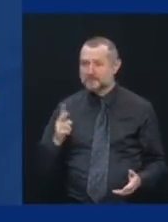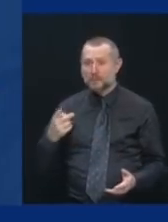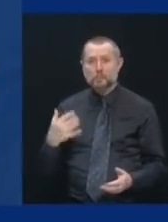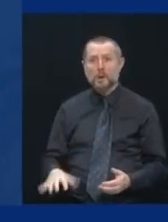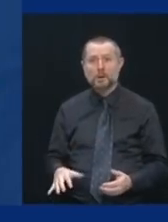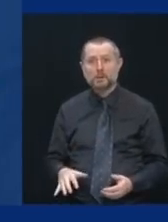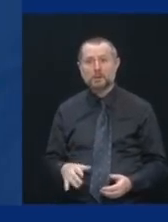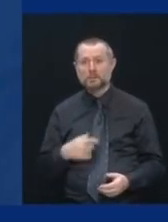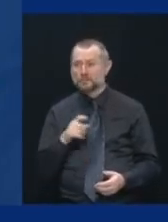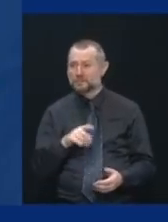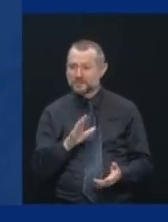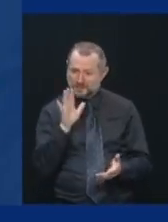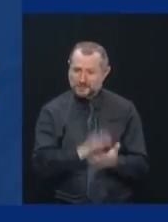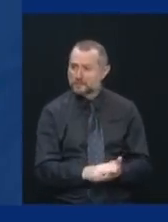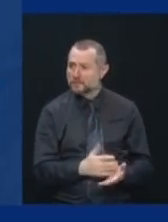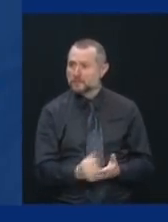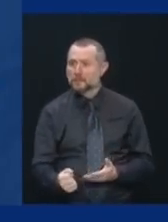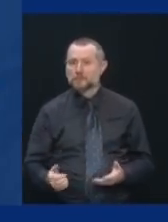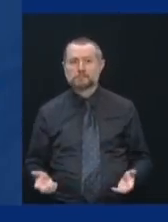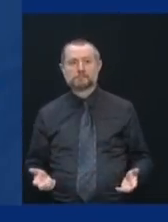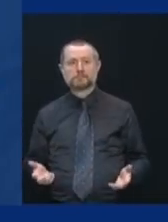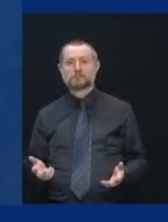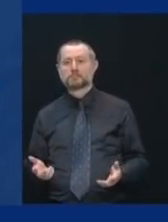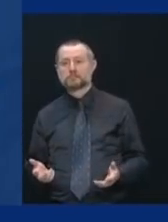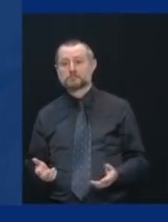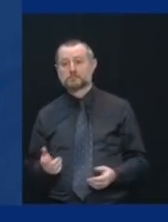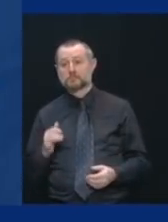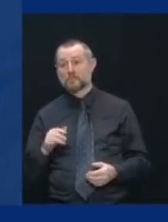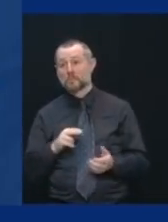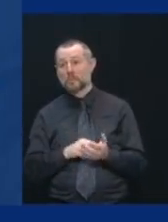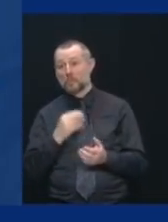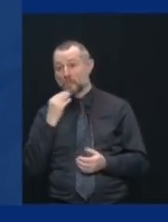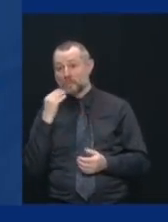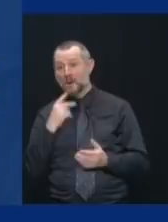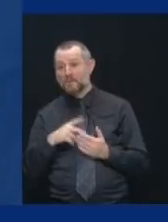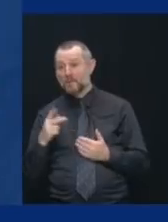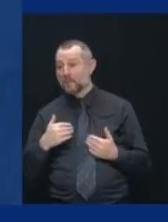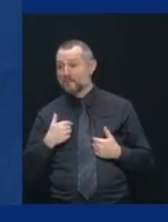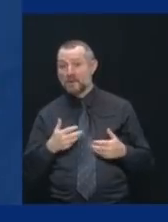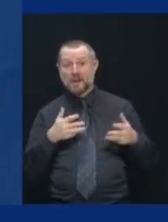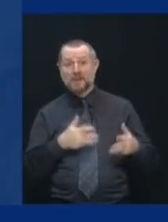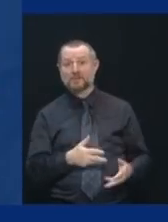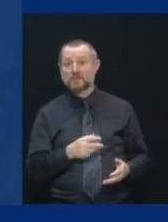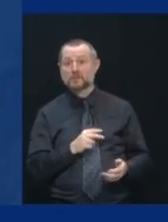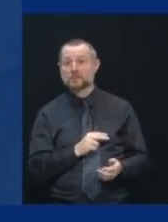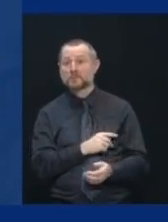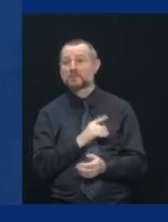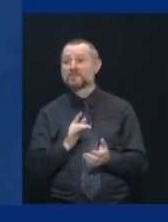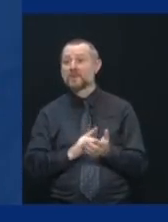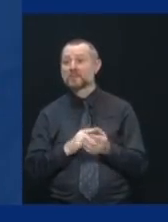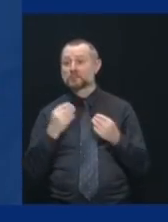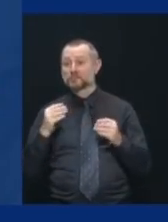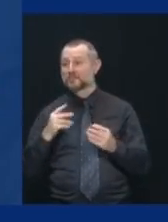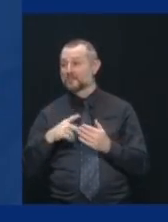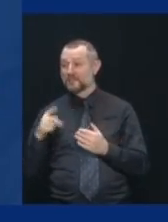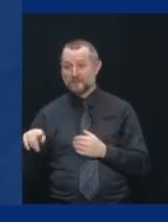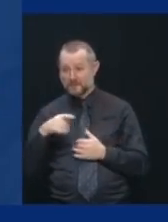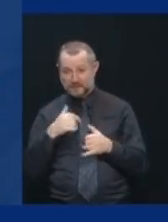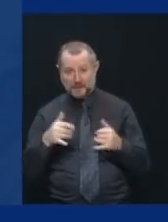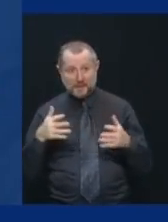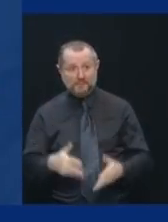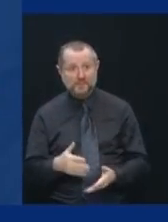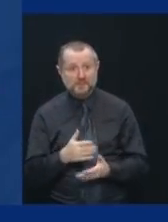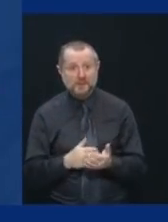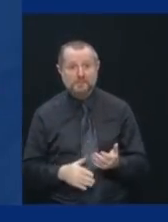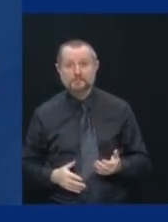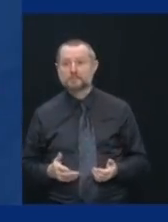every dose. So excess in the nursing home program, or excess in the pharmacy program, or excess in